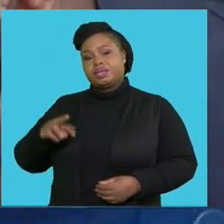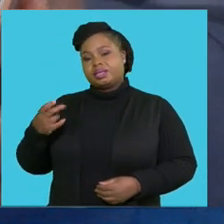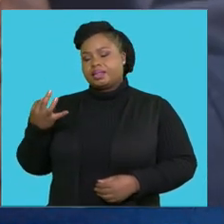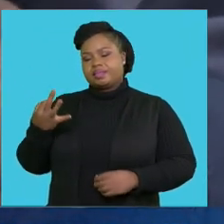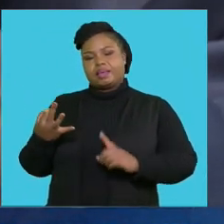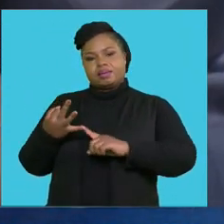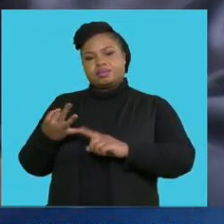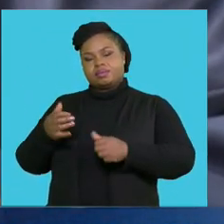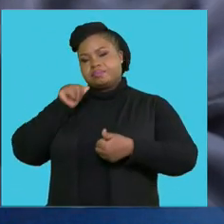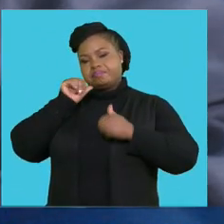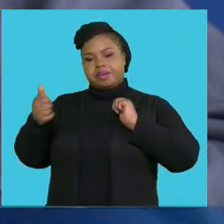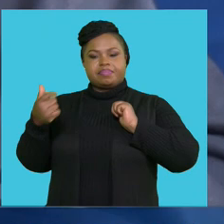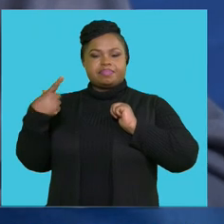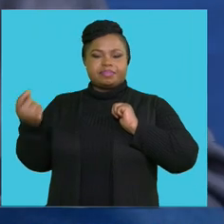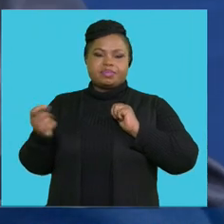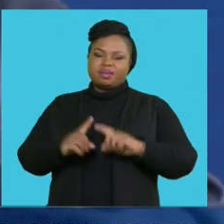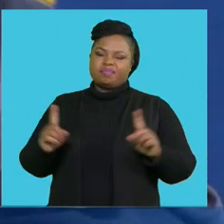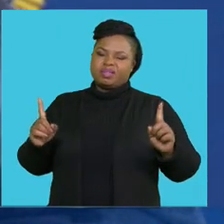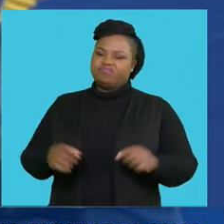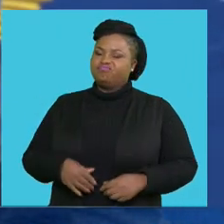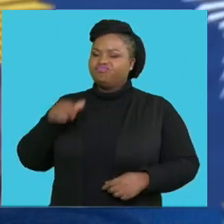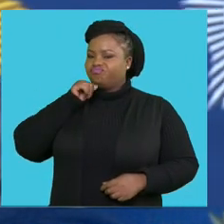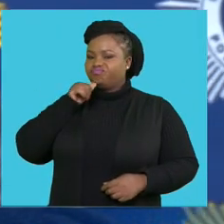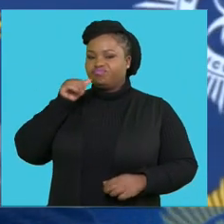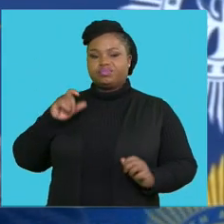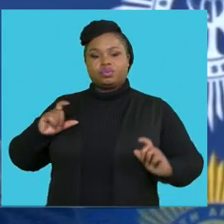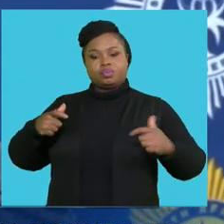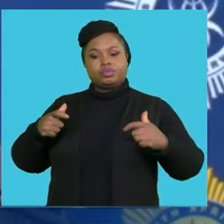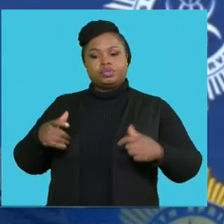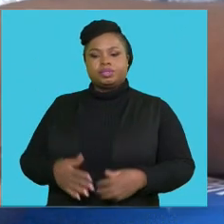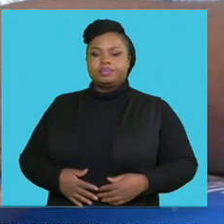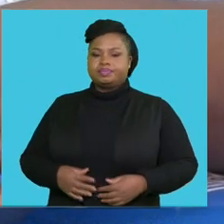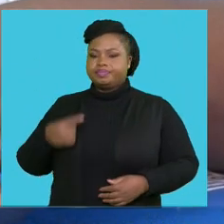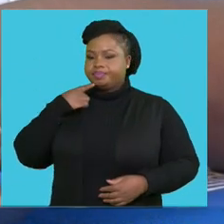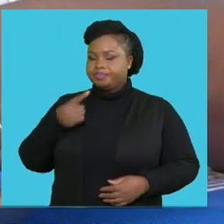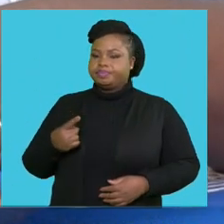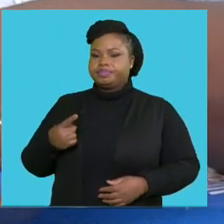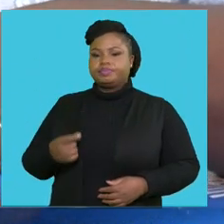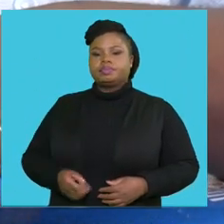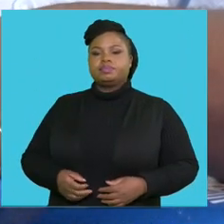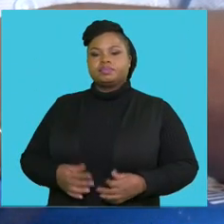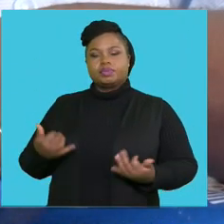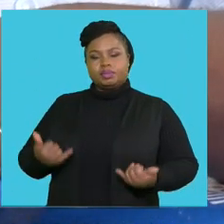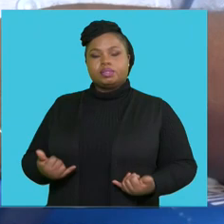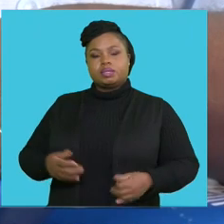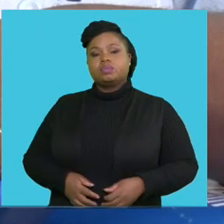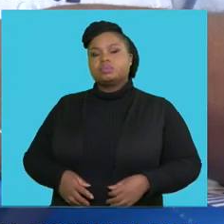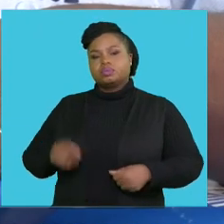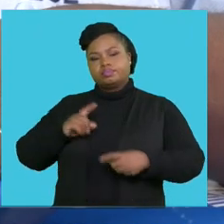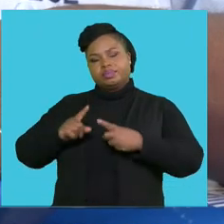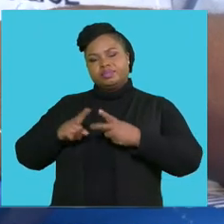ebebengqaliwe usagcwele amathafa, kodwa noxa kunjalo umkomishinala wephondo uthi ziliqilima